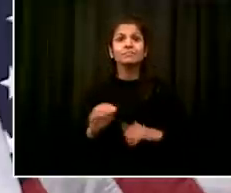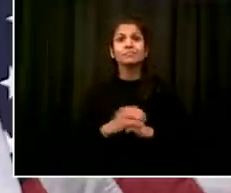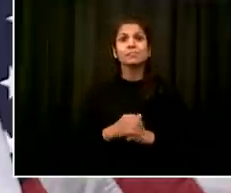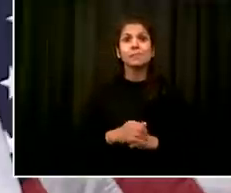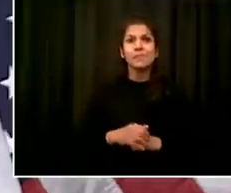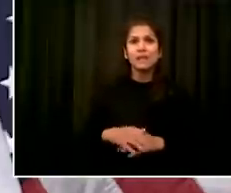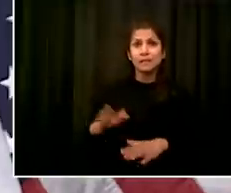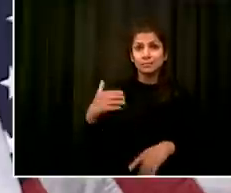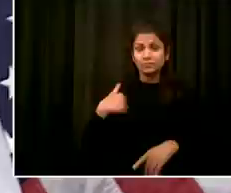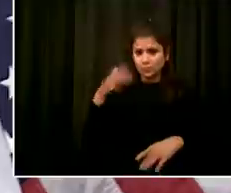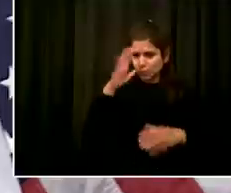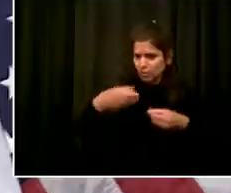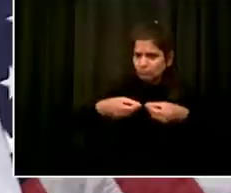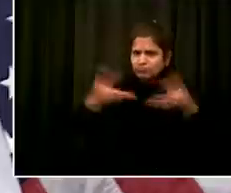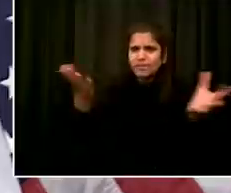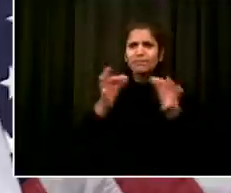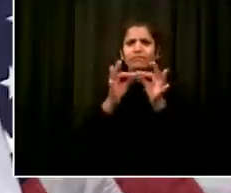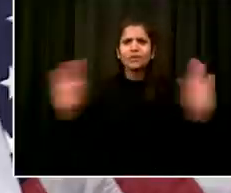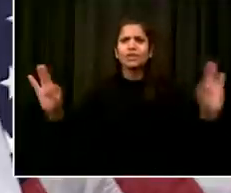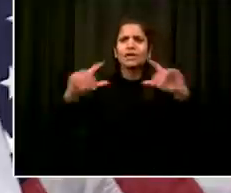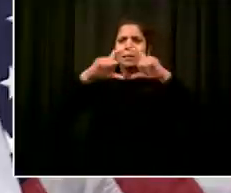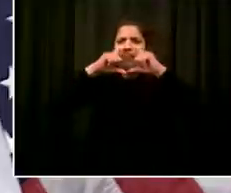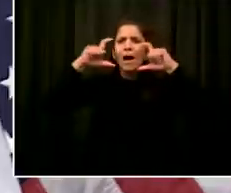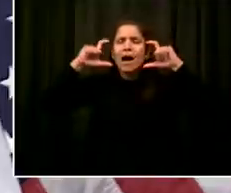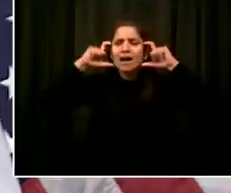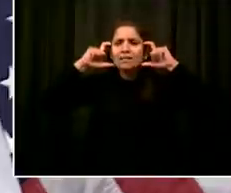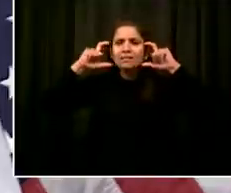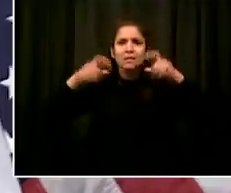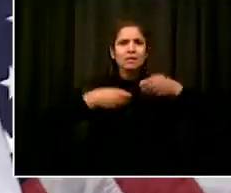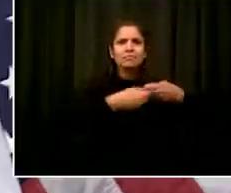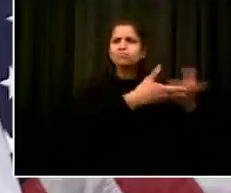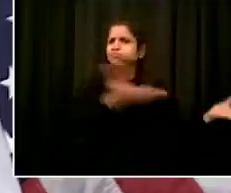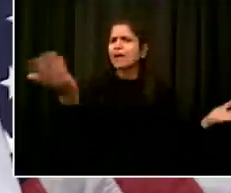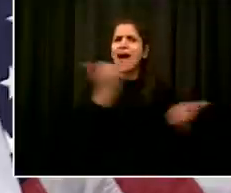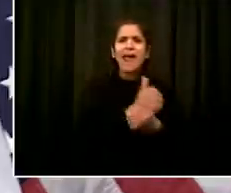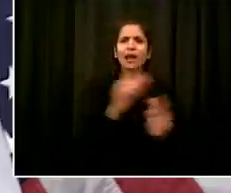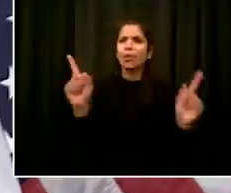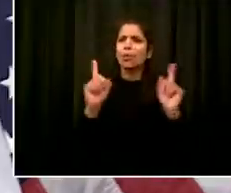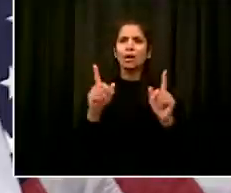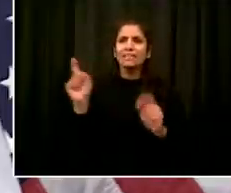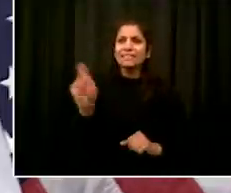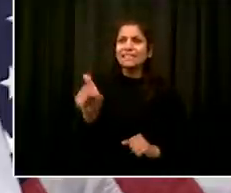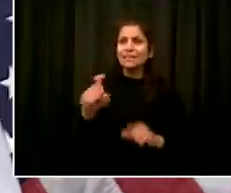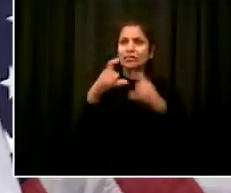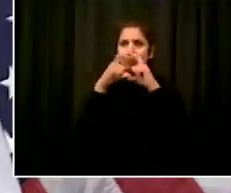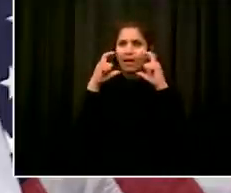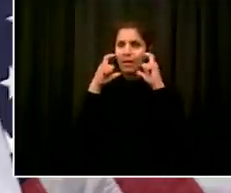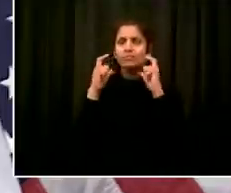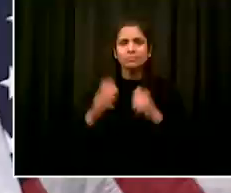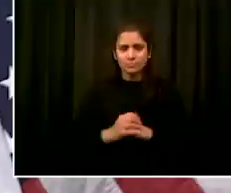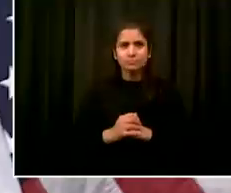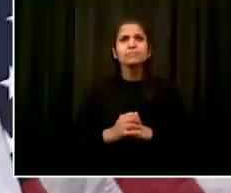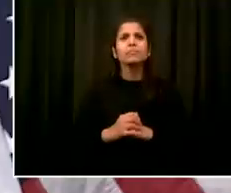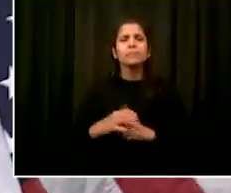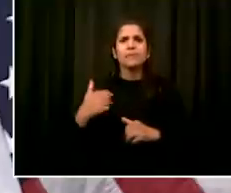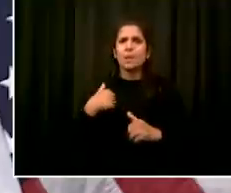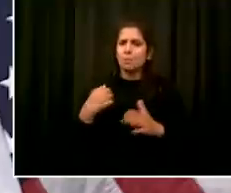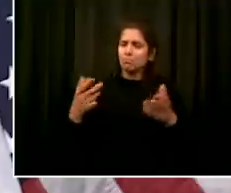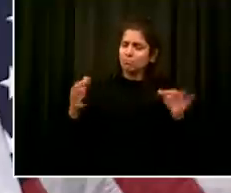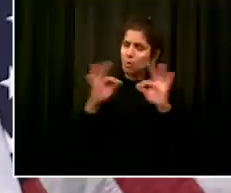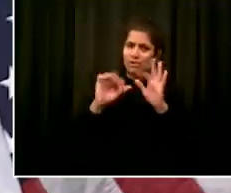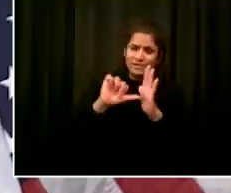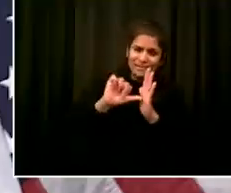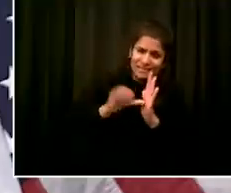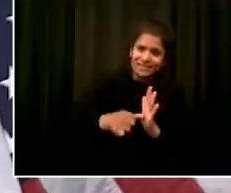it is crucial to put those markings in place and give people clear guidance. New Yorkers, I've been watching, you know, how many places with